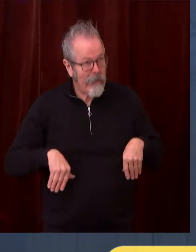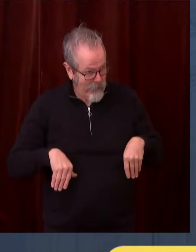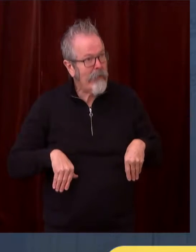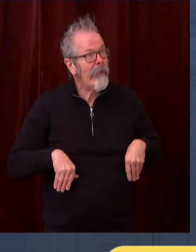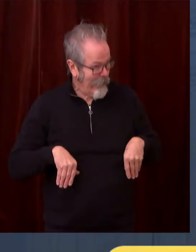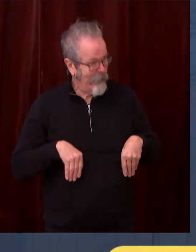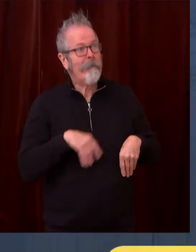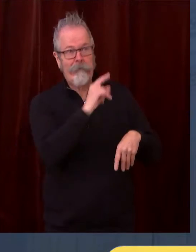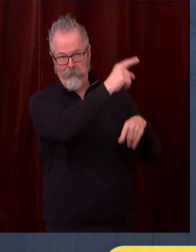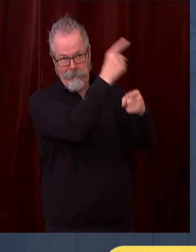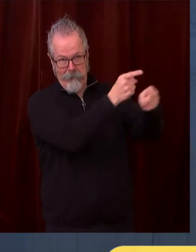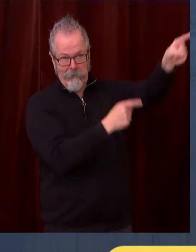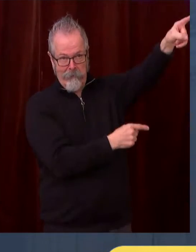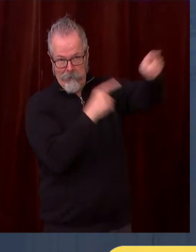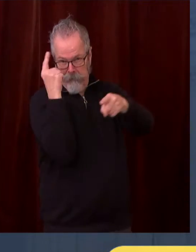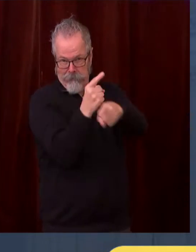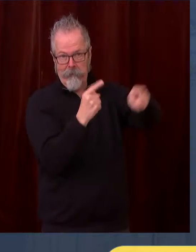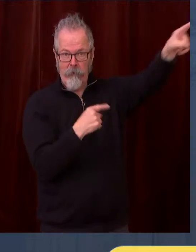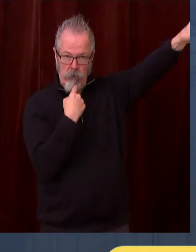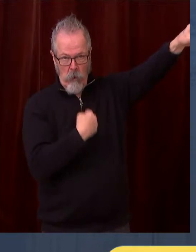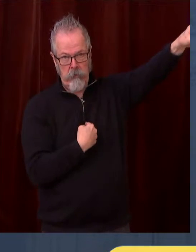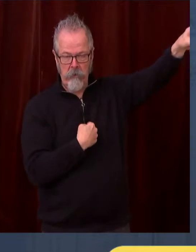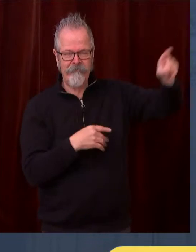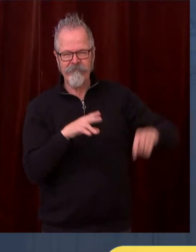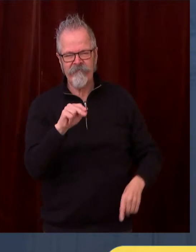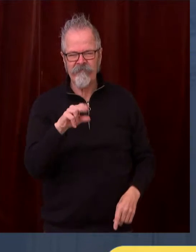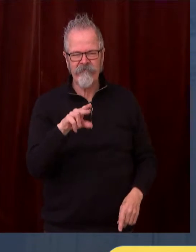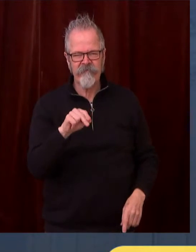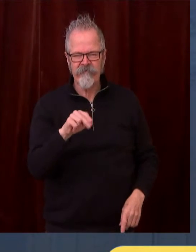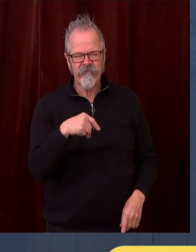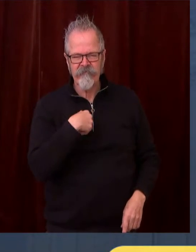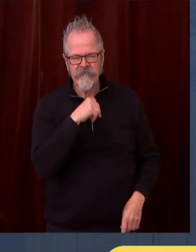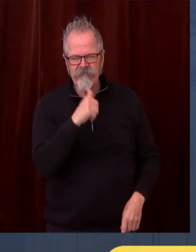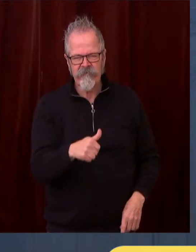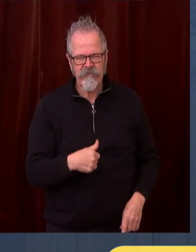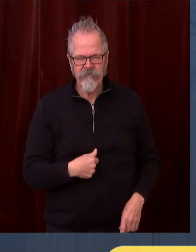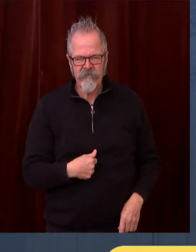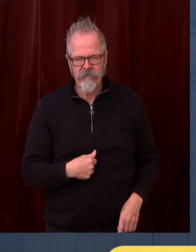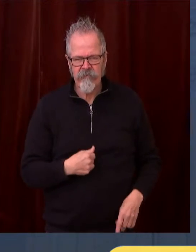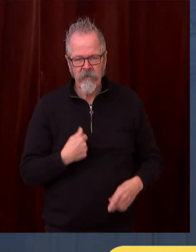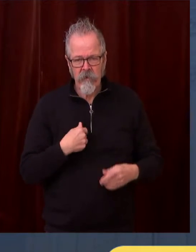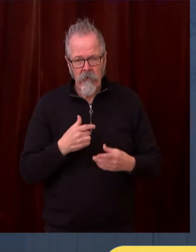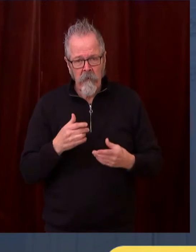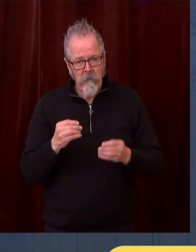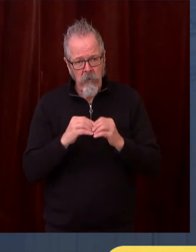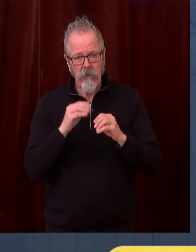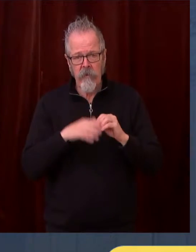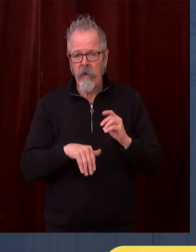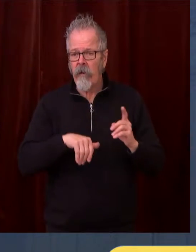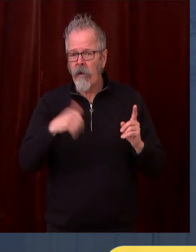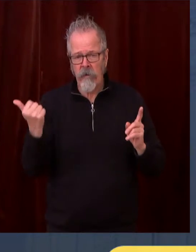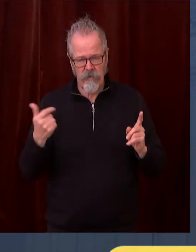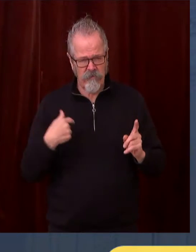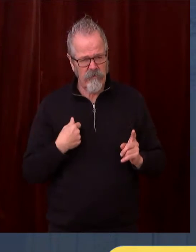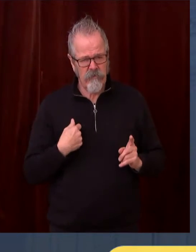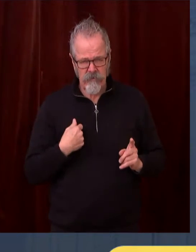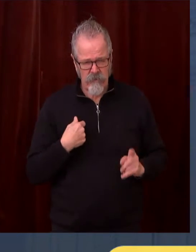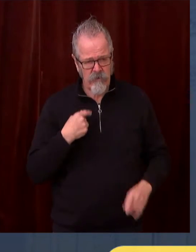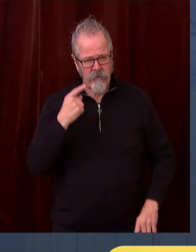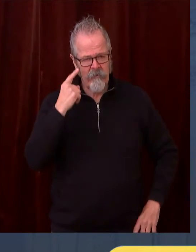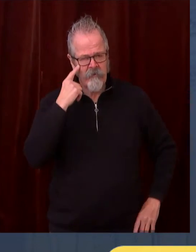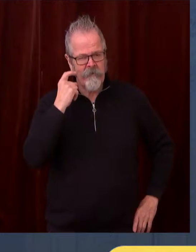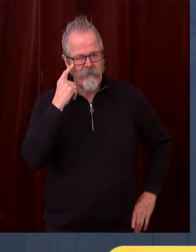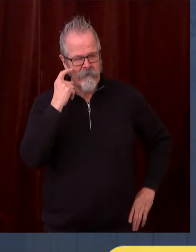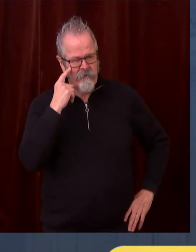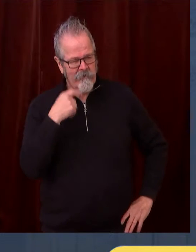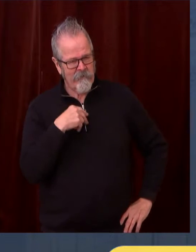sense, healthily skeptical. But what we have demonstrated is that there is scientific certainty about the safety of